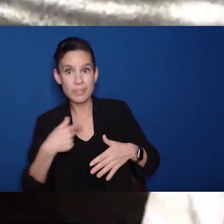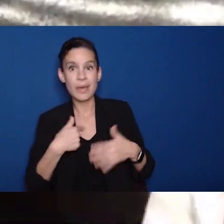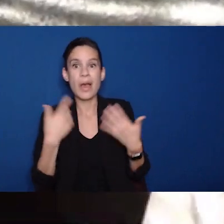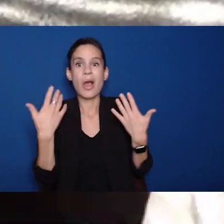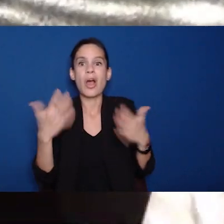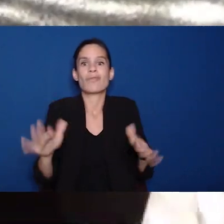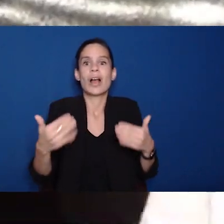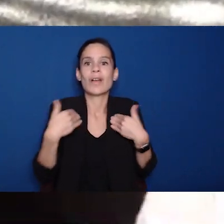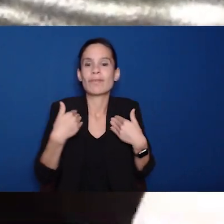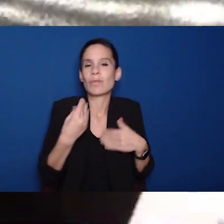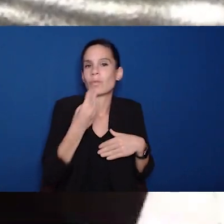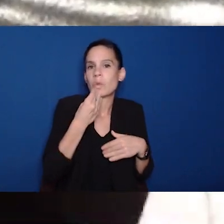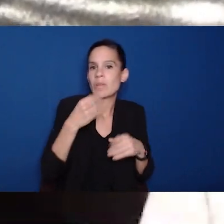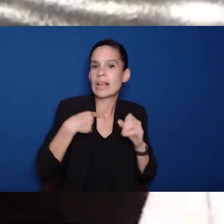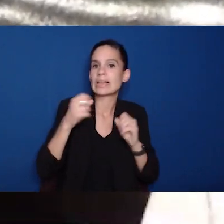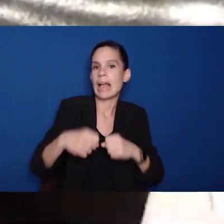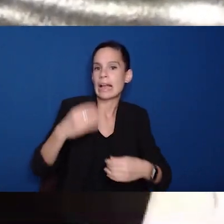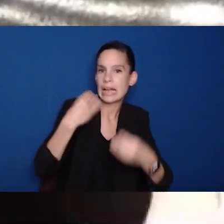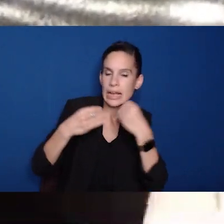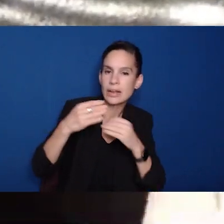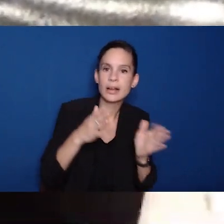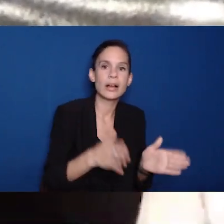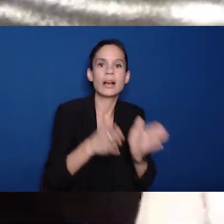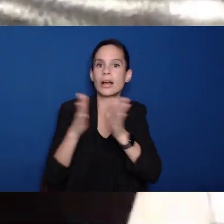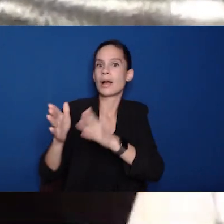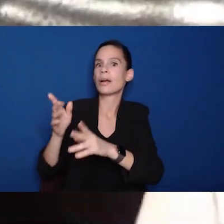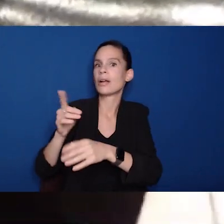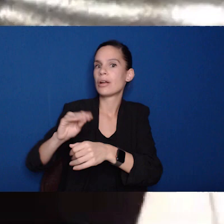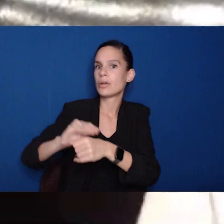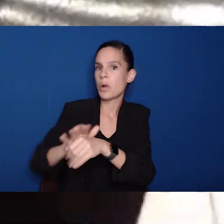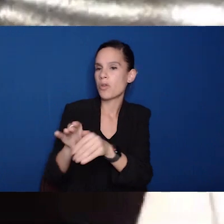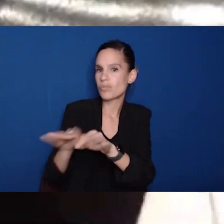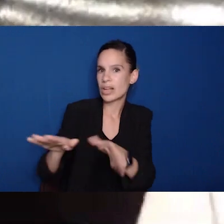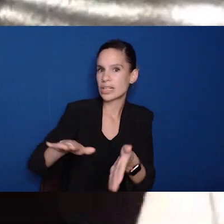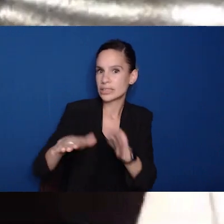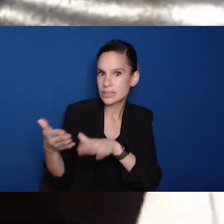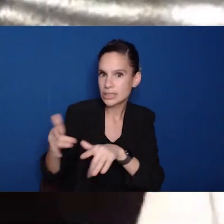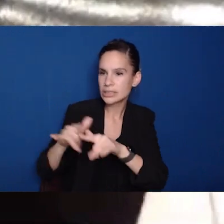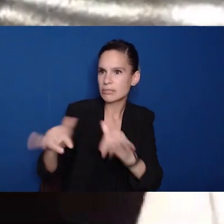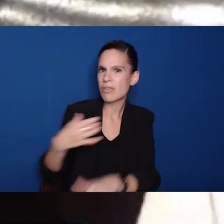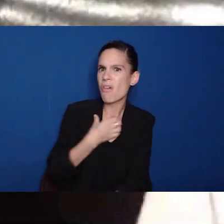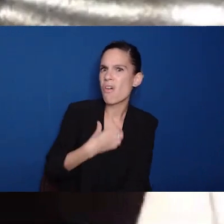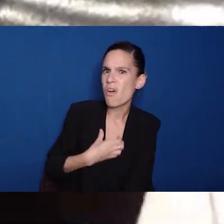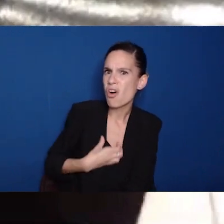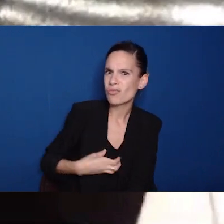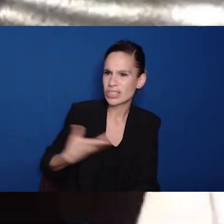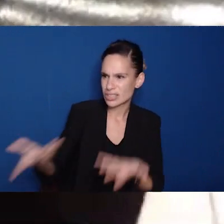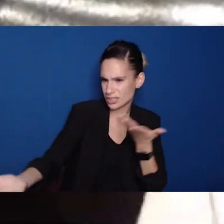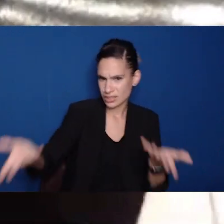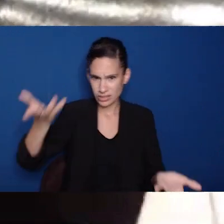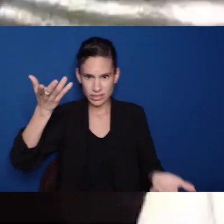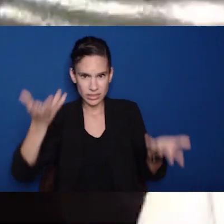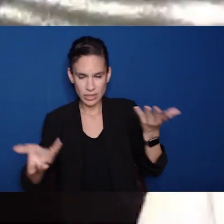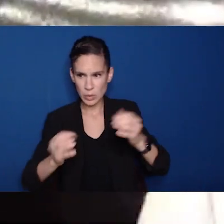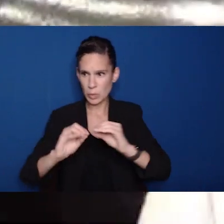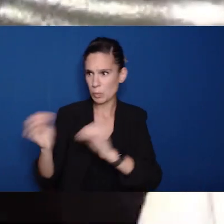and be starving. Do you know what I mean? So it really becomes, I think government made a very humanitarian and socialist